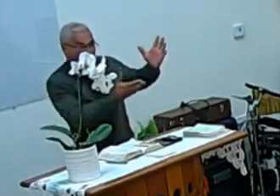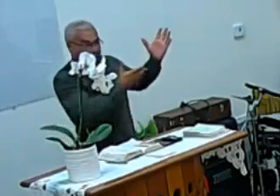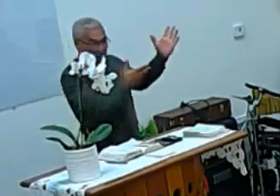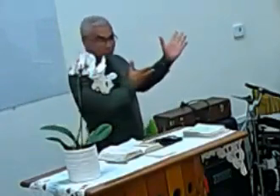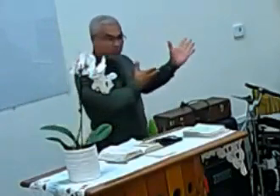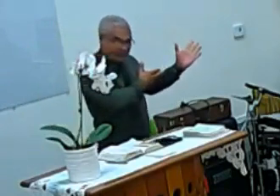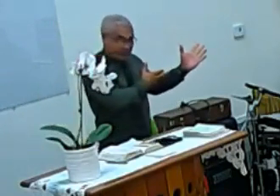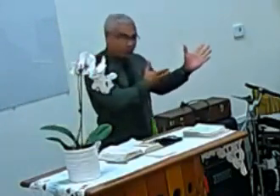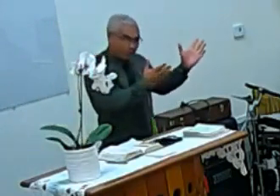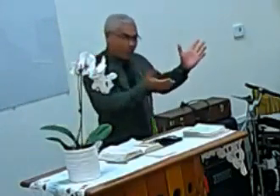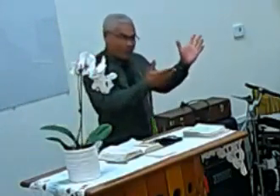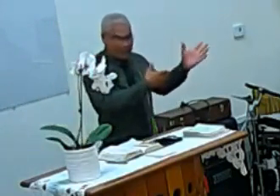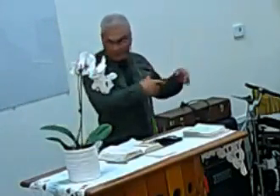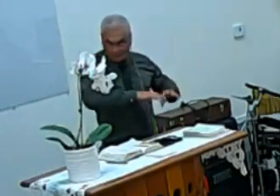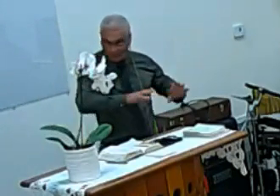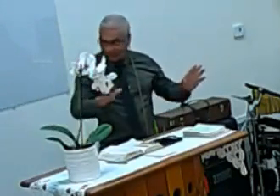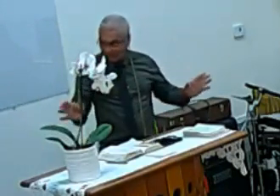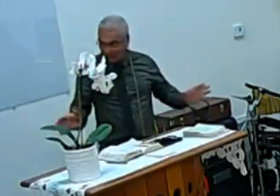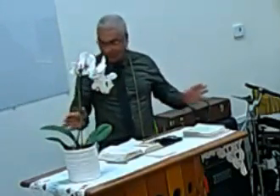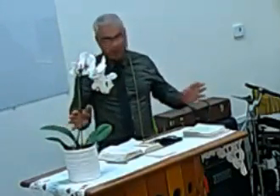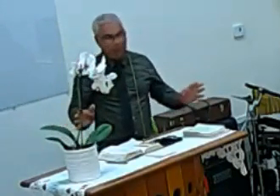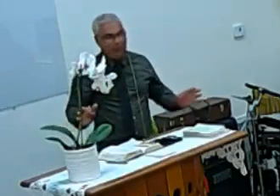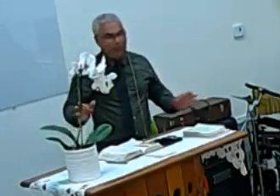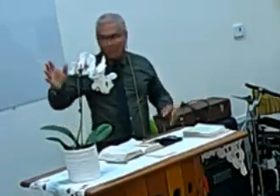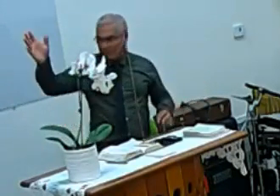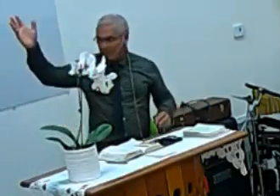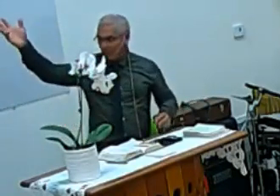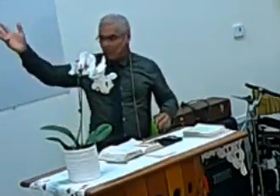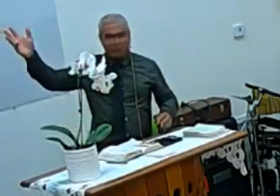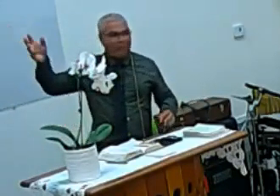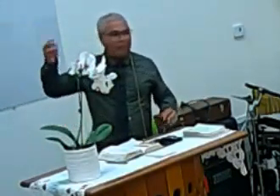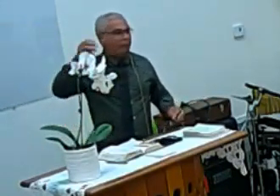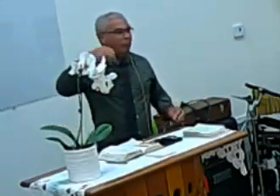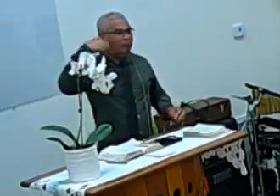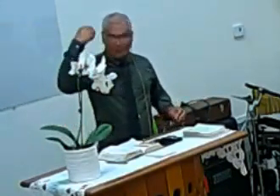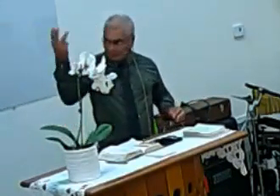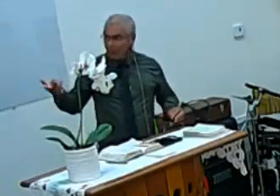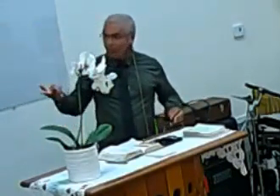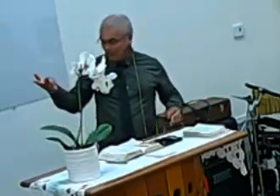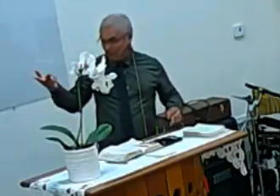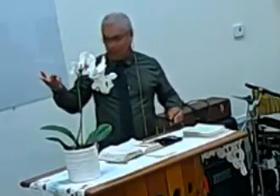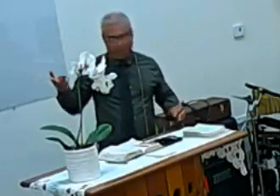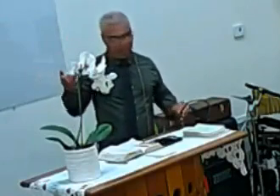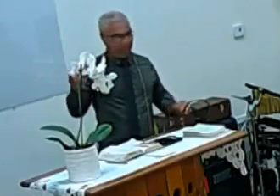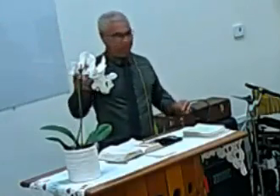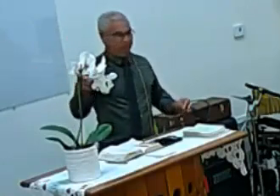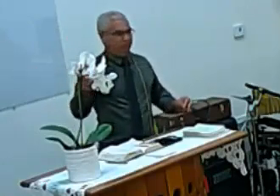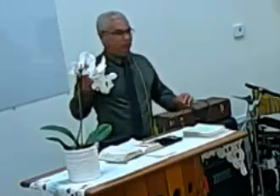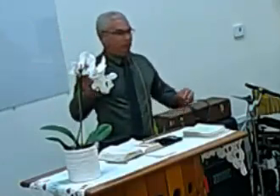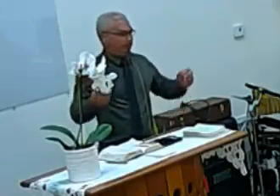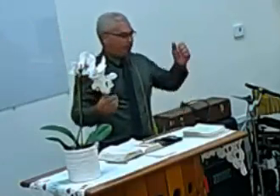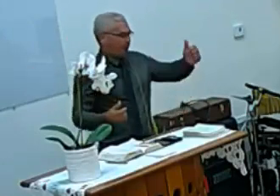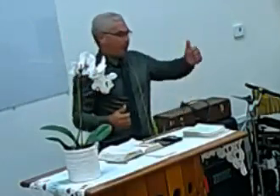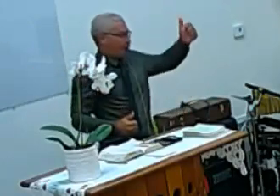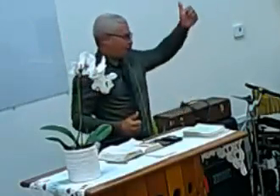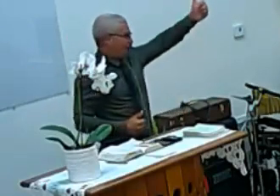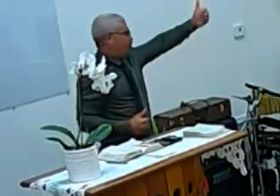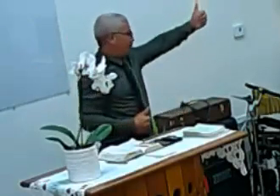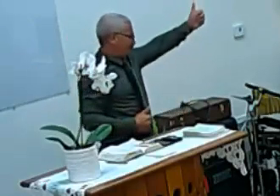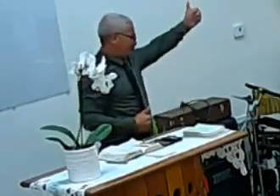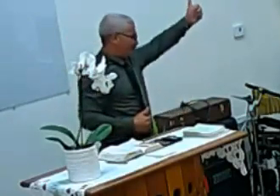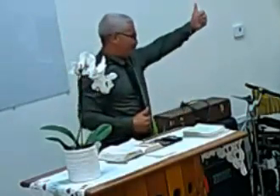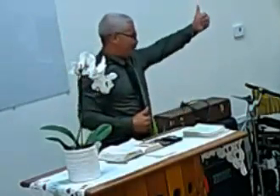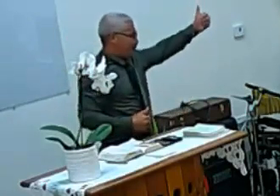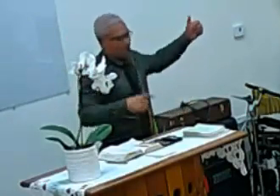third. And the fourth trumpet, which is, I'm not going to be here. This come is going